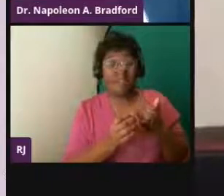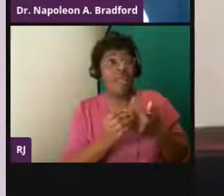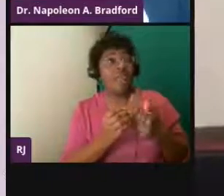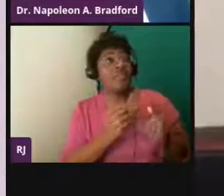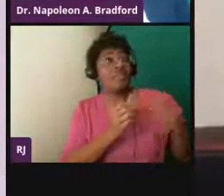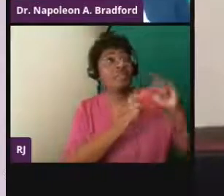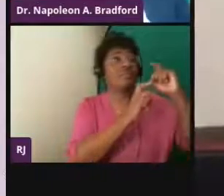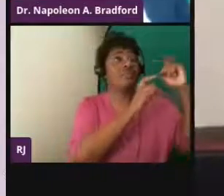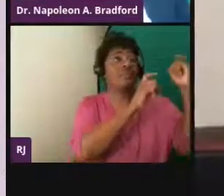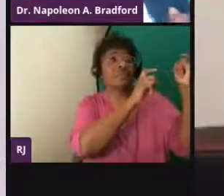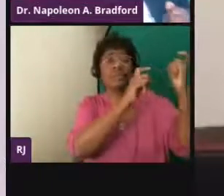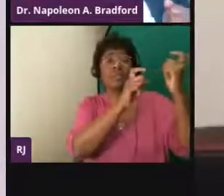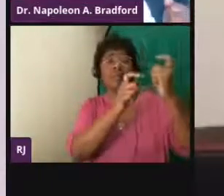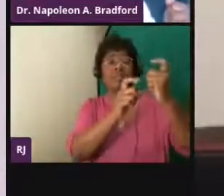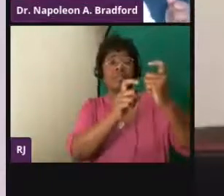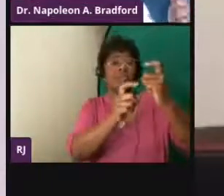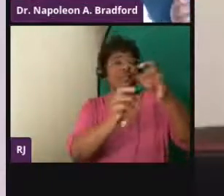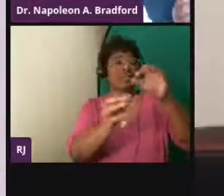in